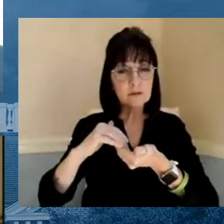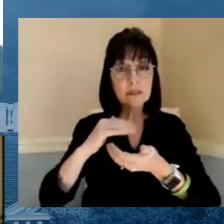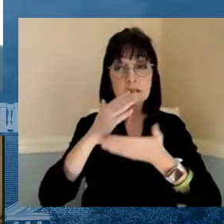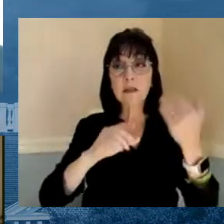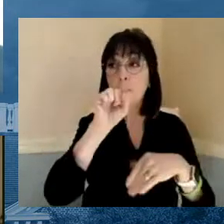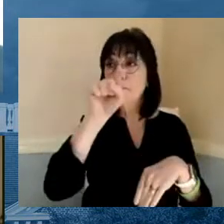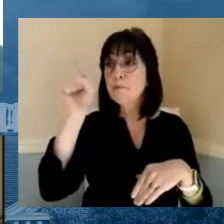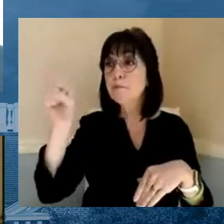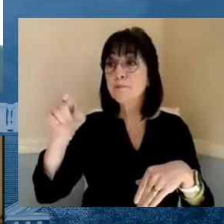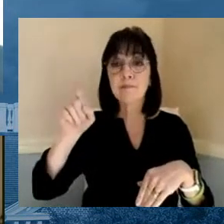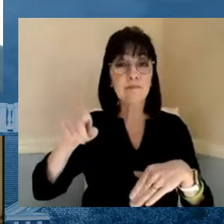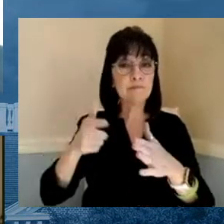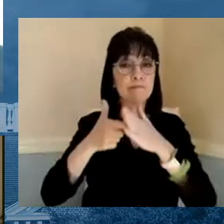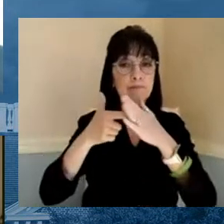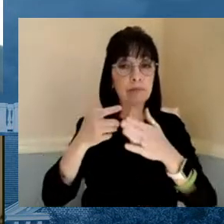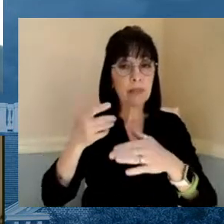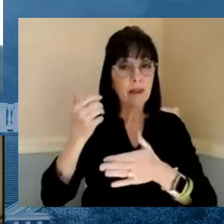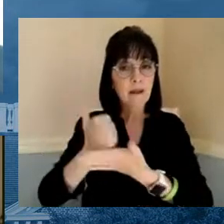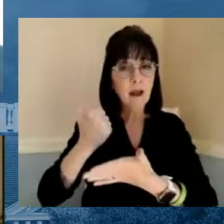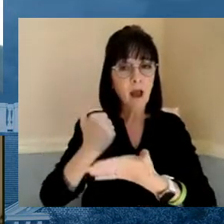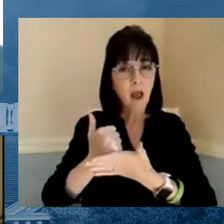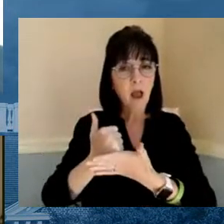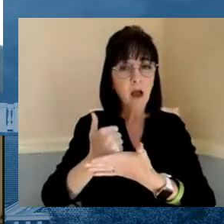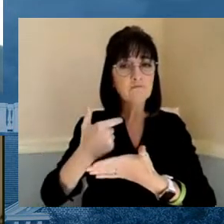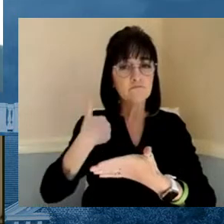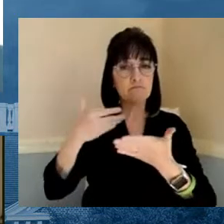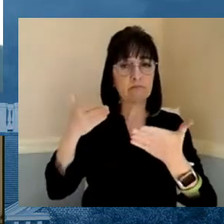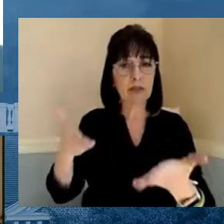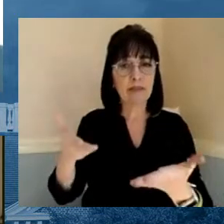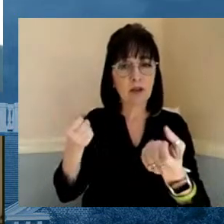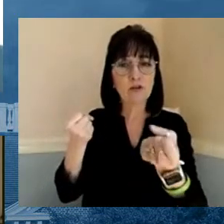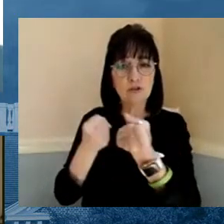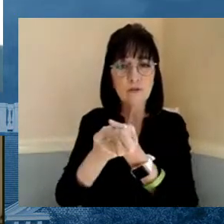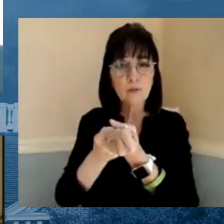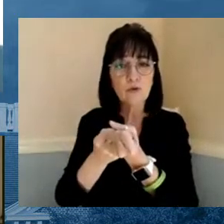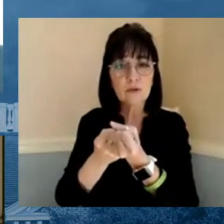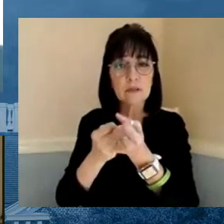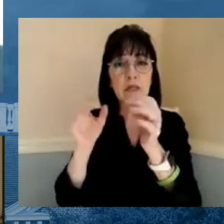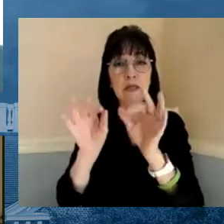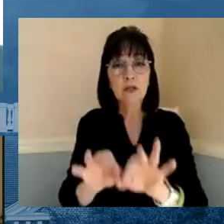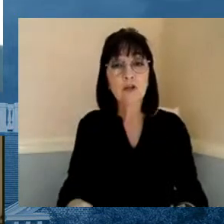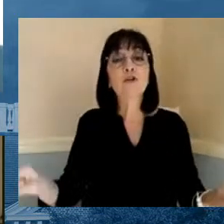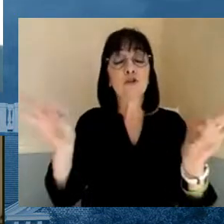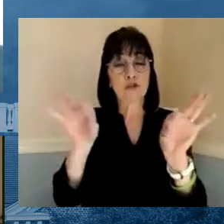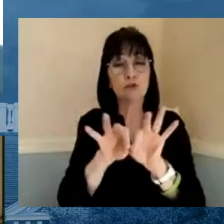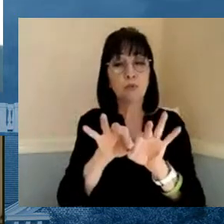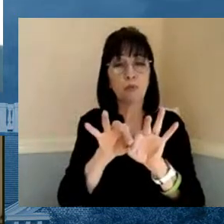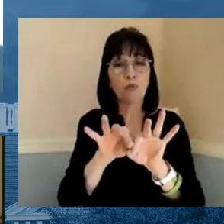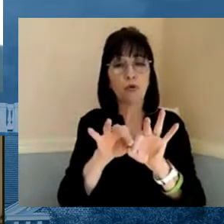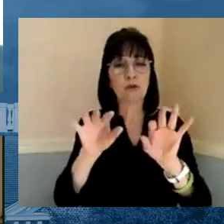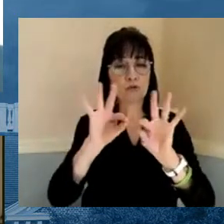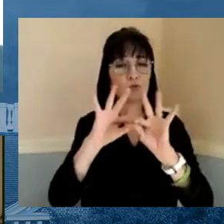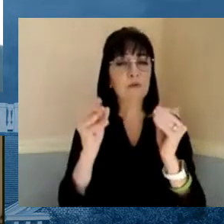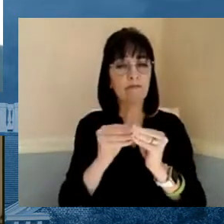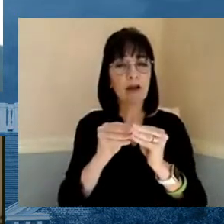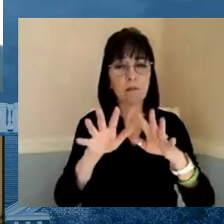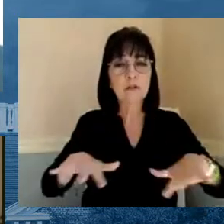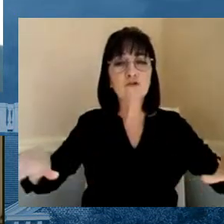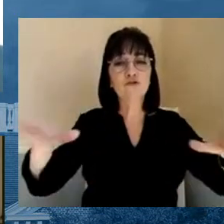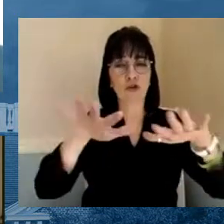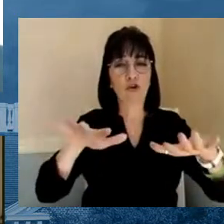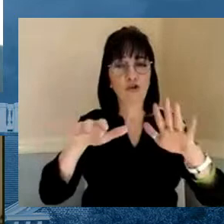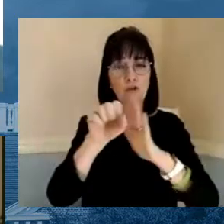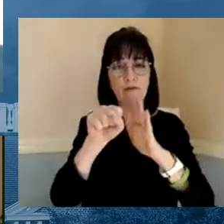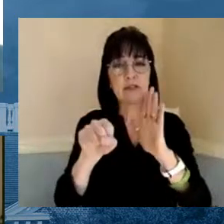there. And also, more importantly, available to the families across the state. So we've always